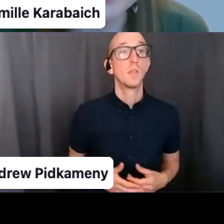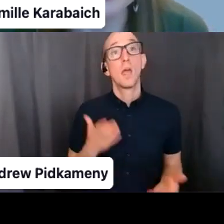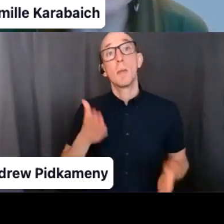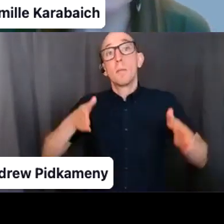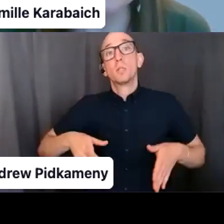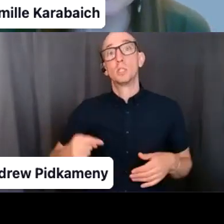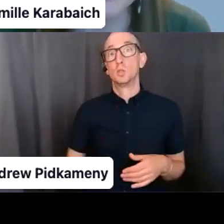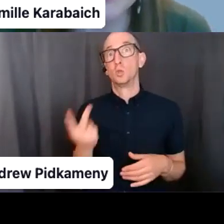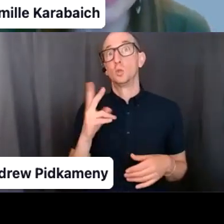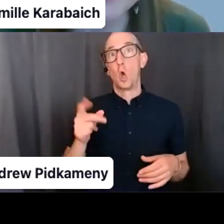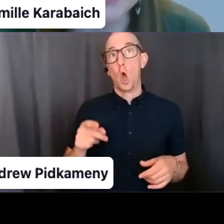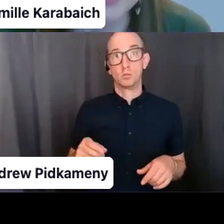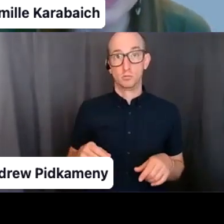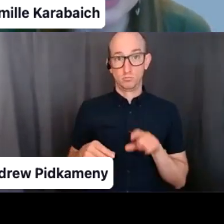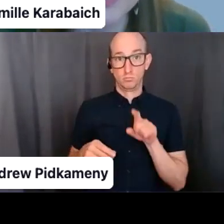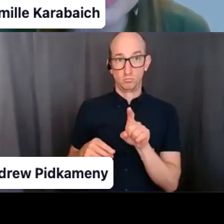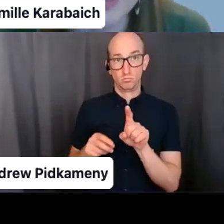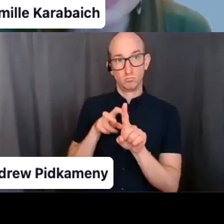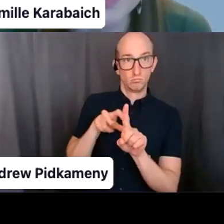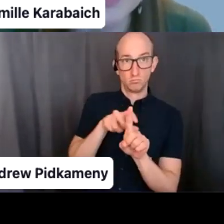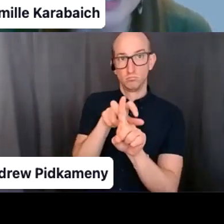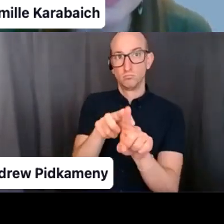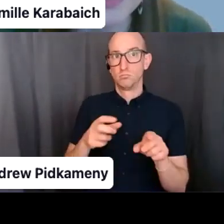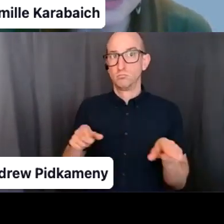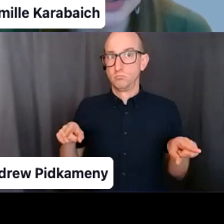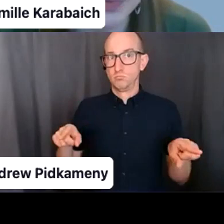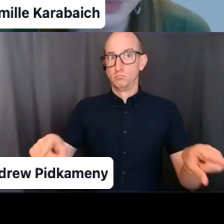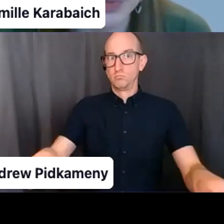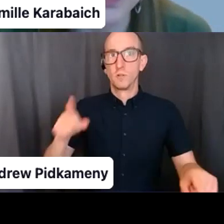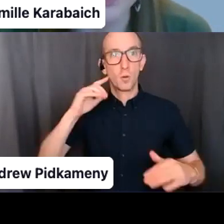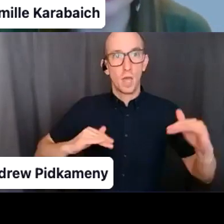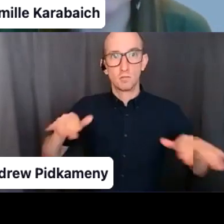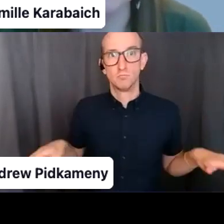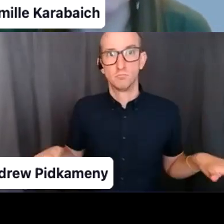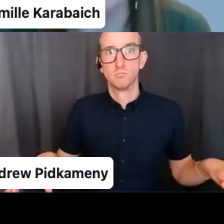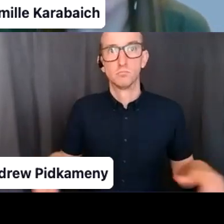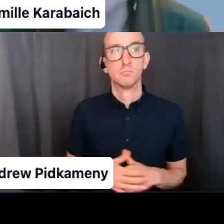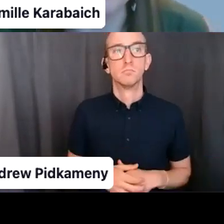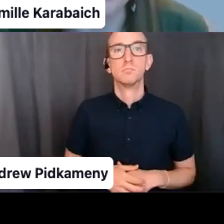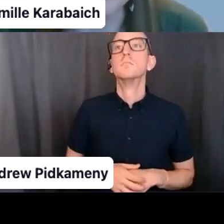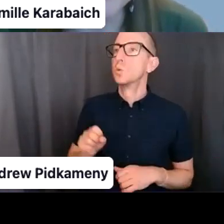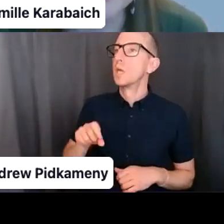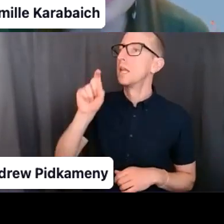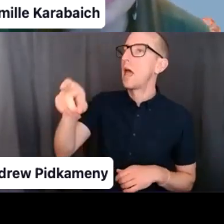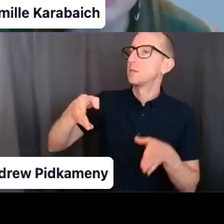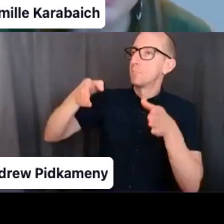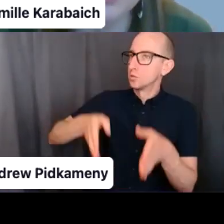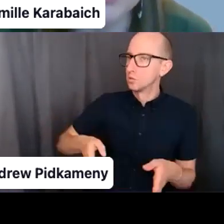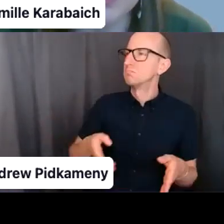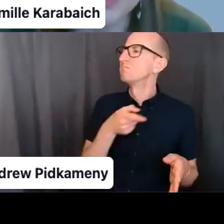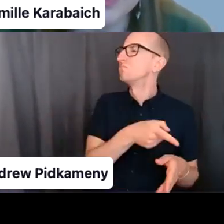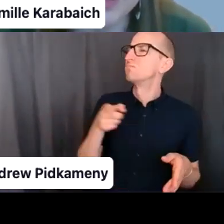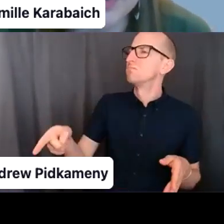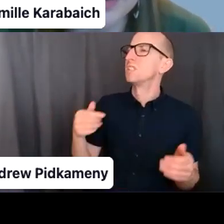balance. You can ask the 2 questions and ask what task each or both of the animals performs. Where